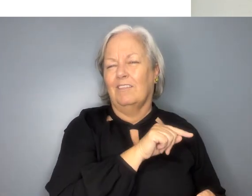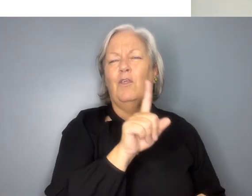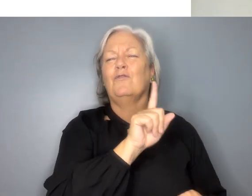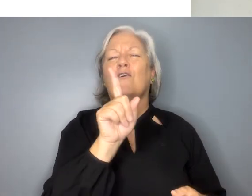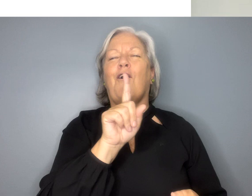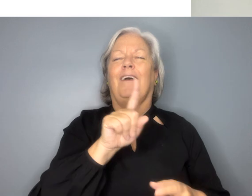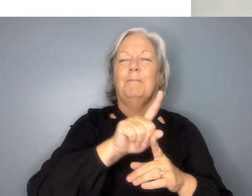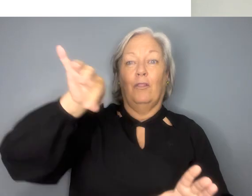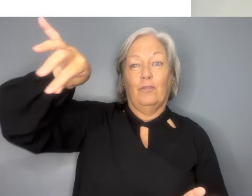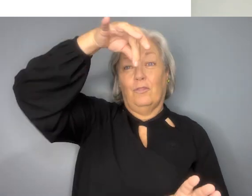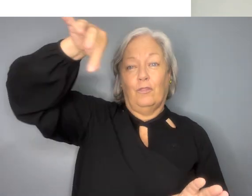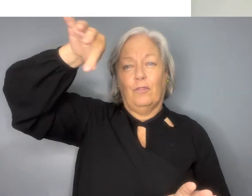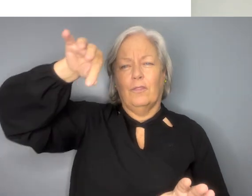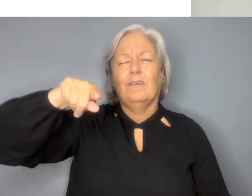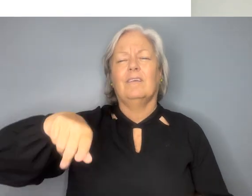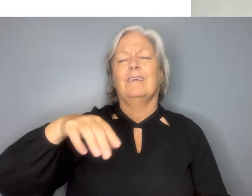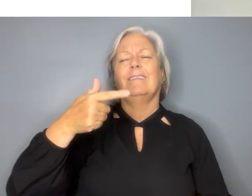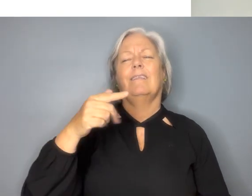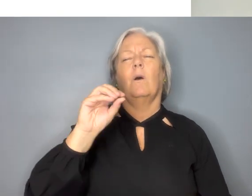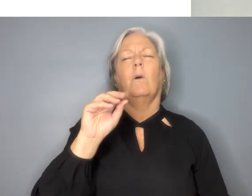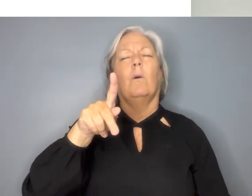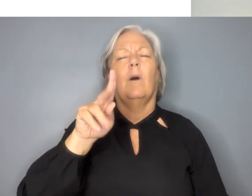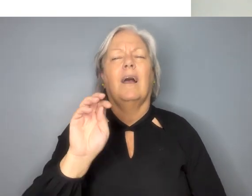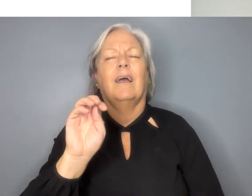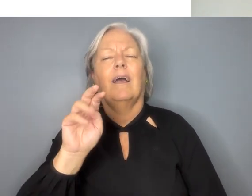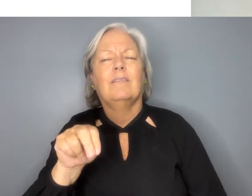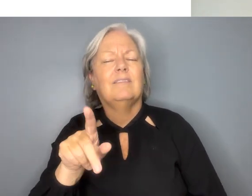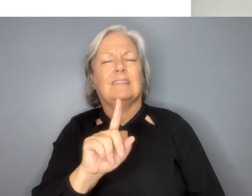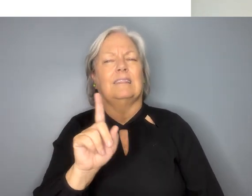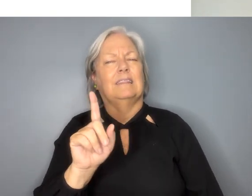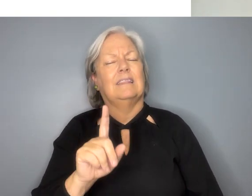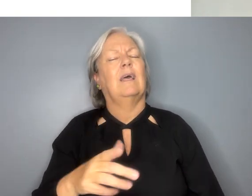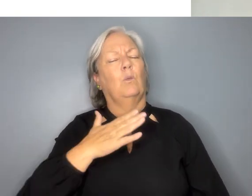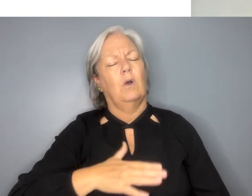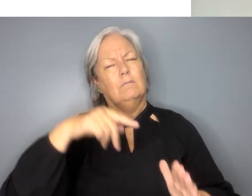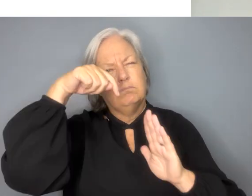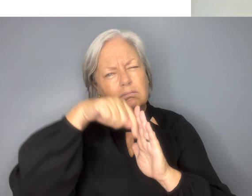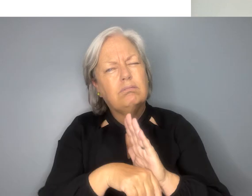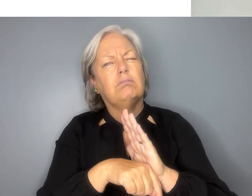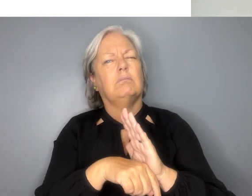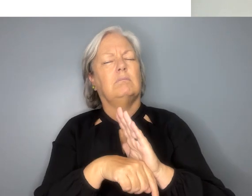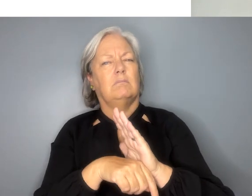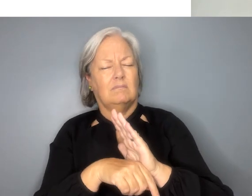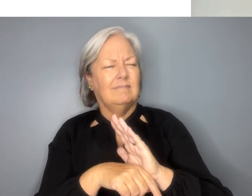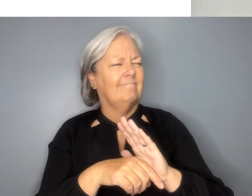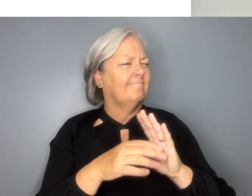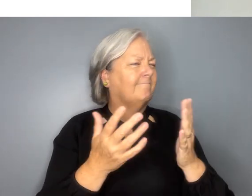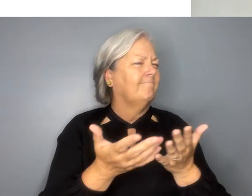not from tokenization, but from a comprehensive reassessment of how